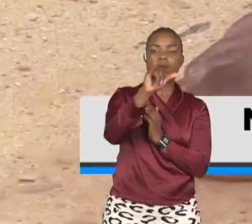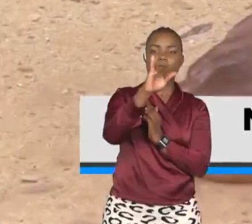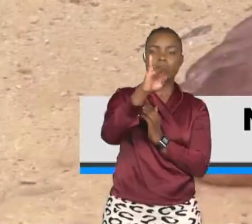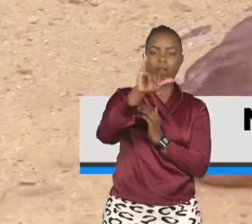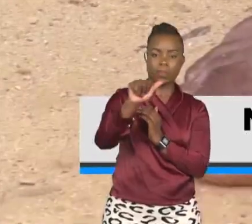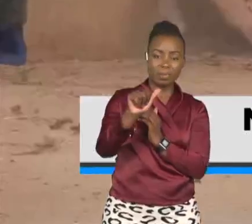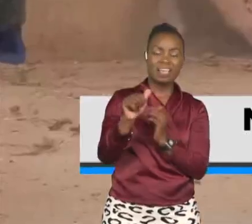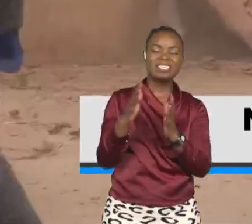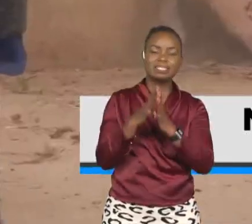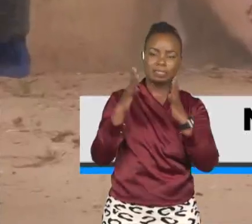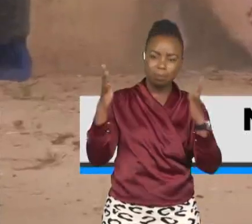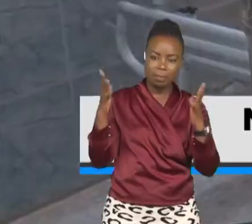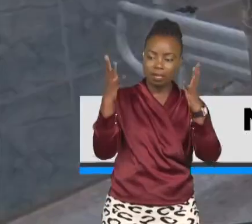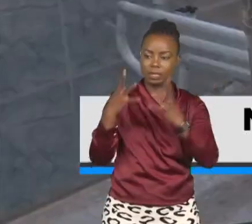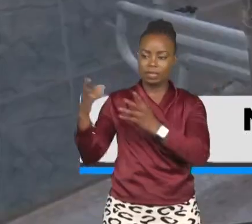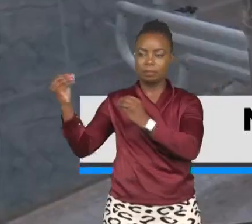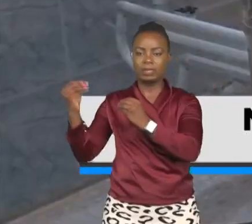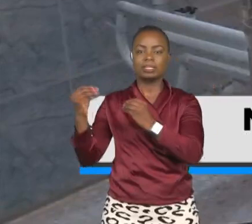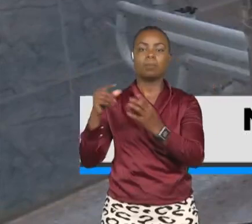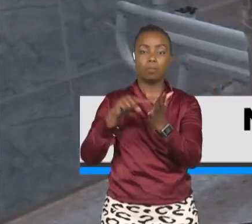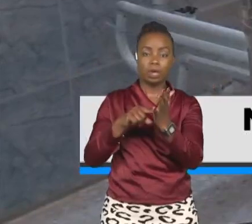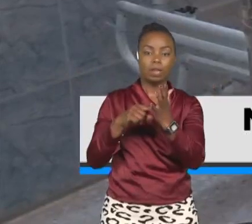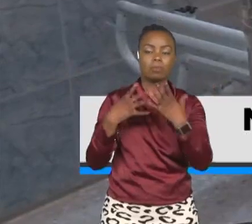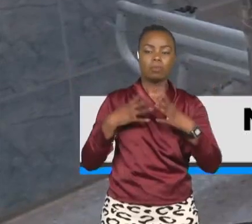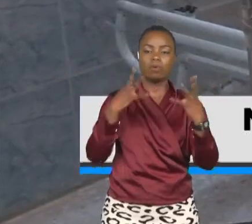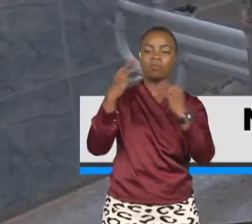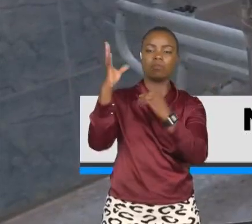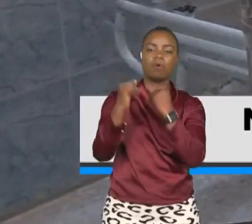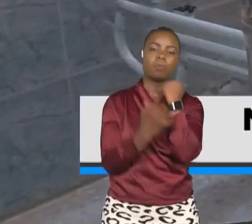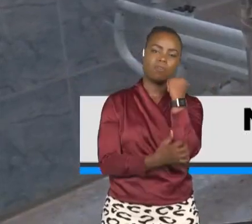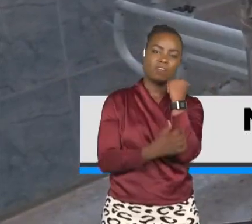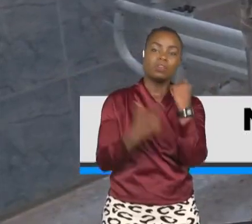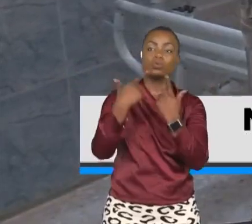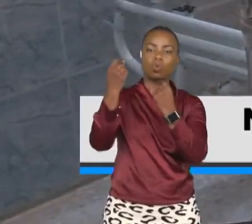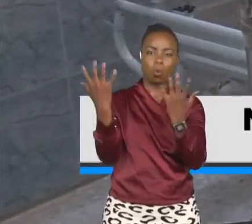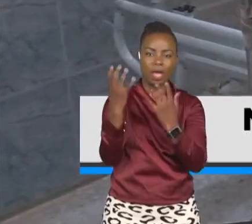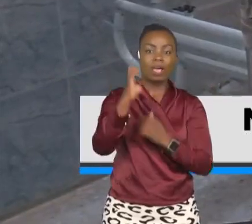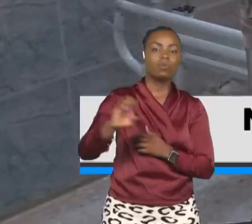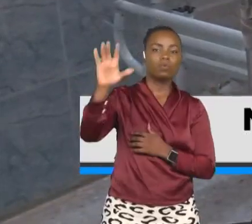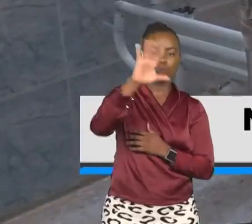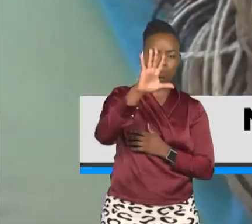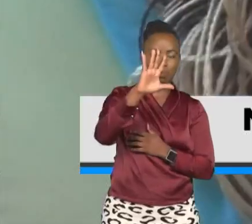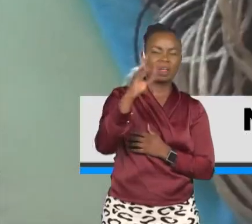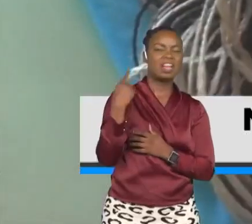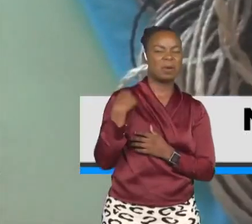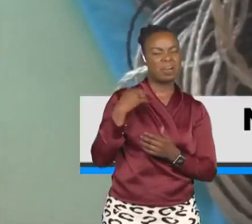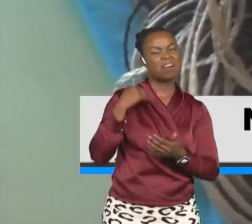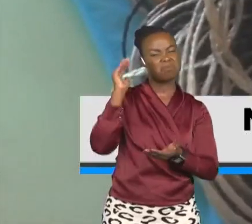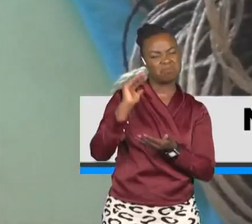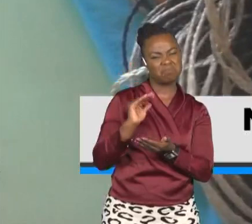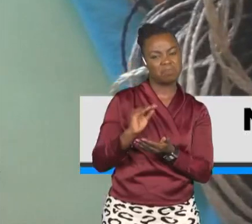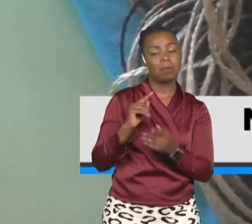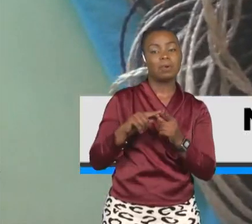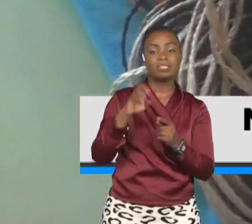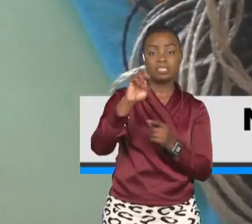main departure point for migrants fleeing poverty and wars to reach Europe. Though numbers have dropped since Italy and the European Union stepped up